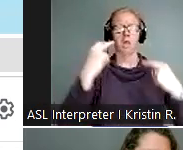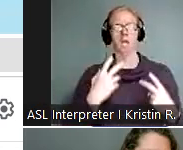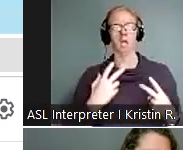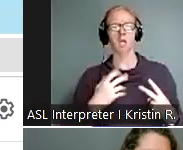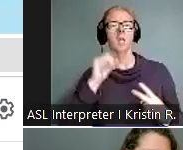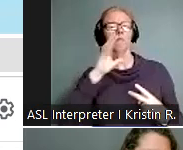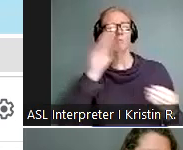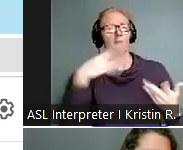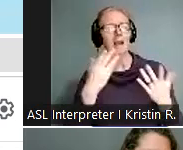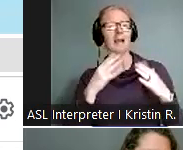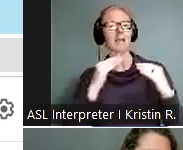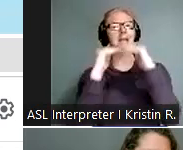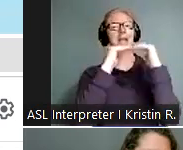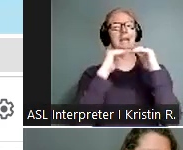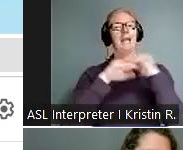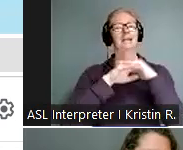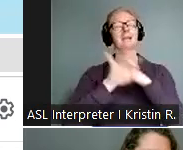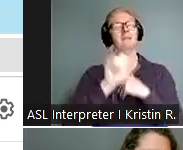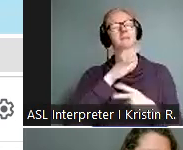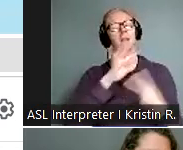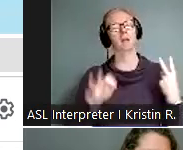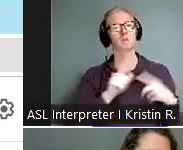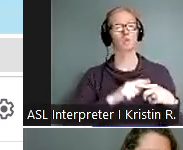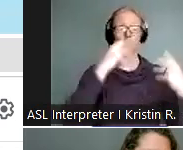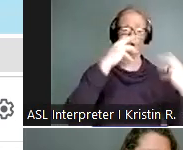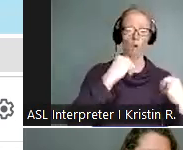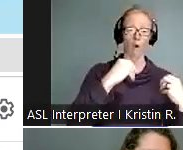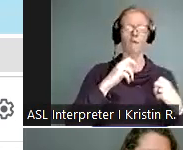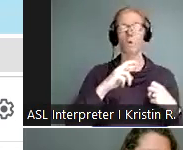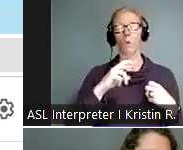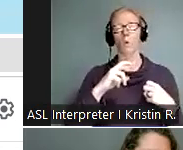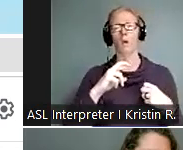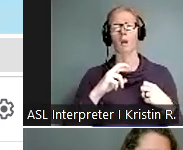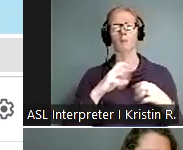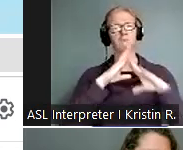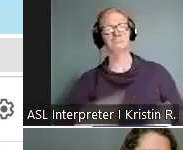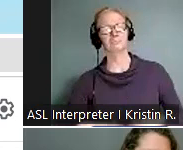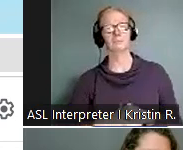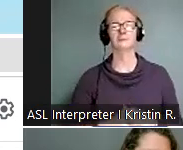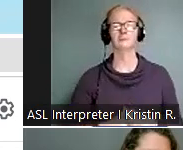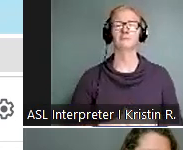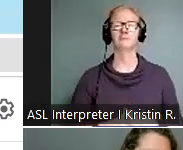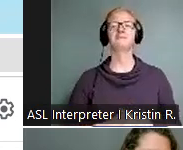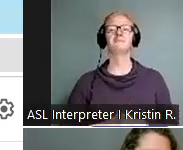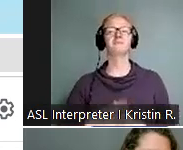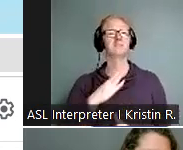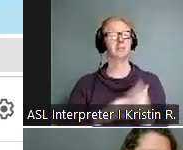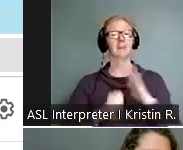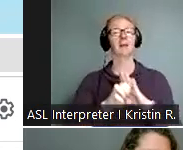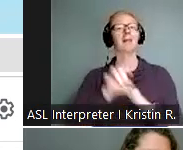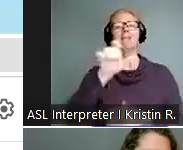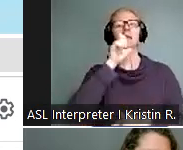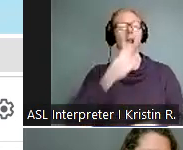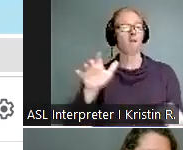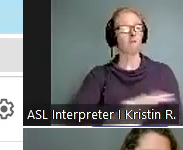we're providing access, that should always be an option. So we've got some of these examples. Once again, this is not a